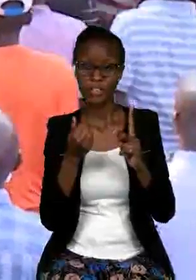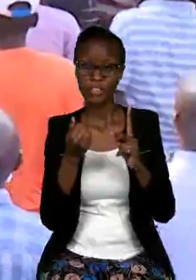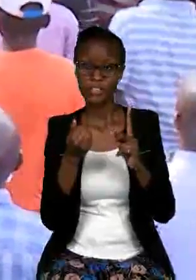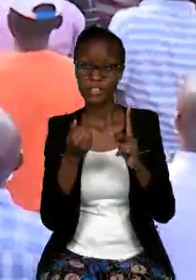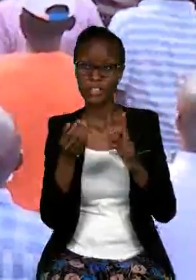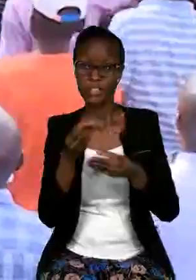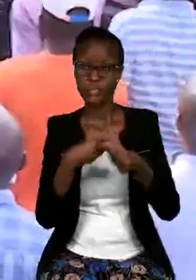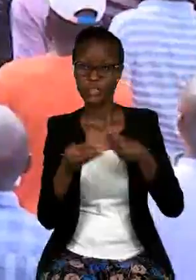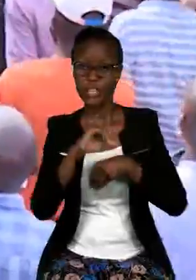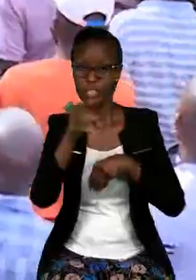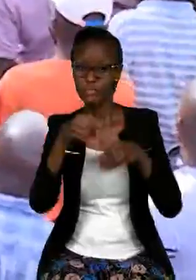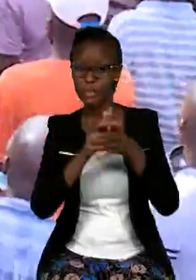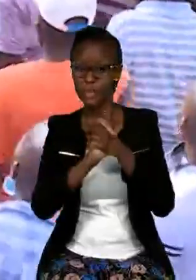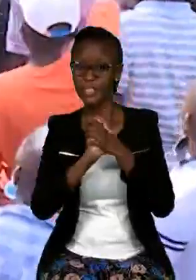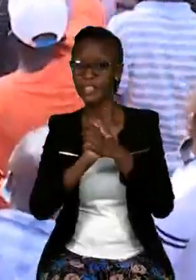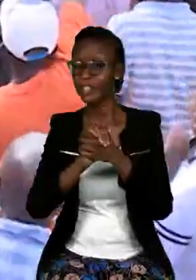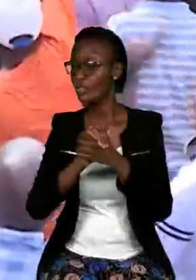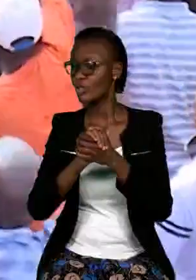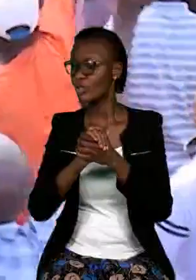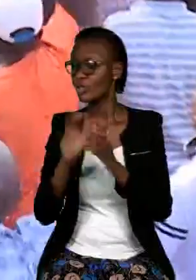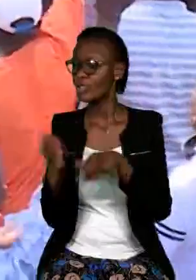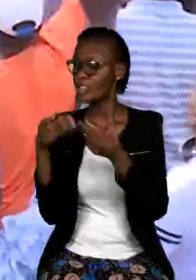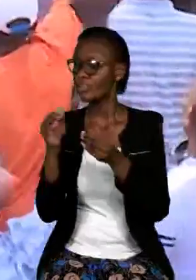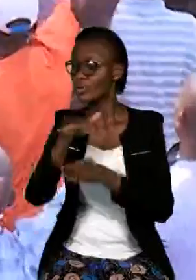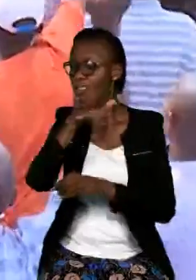mtu ya kitendawili. Sasa